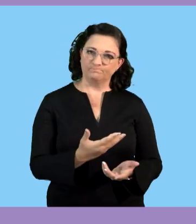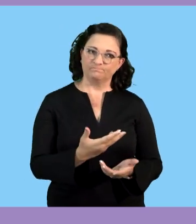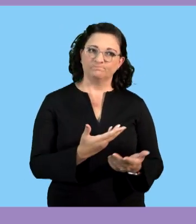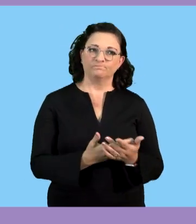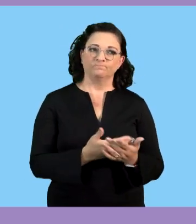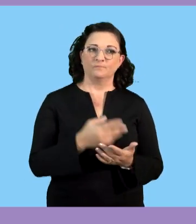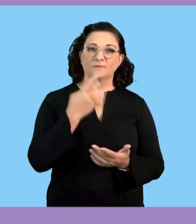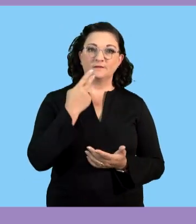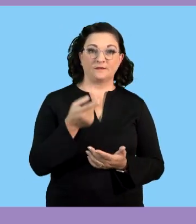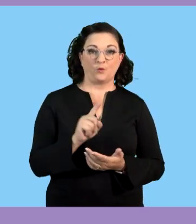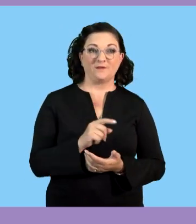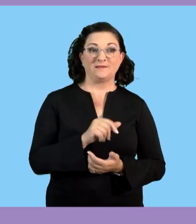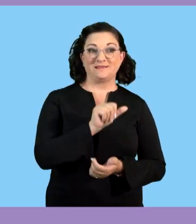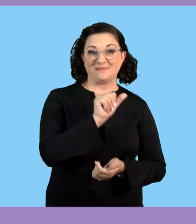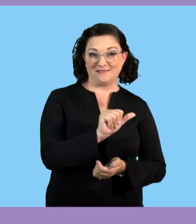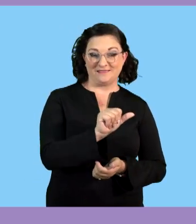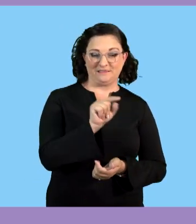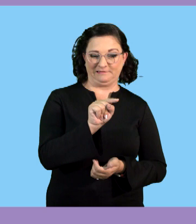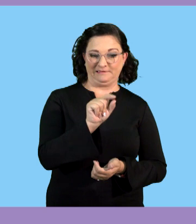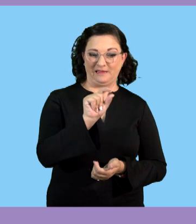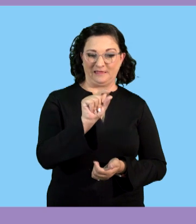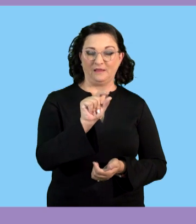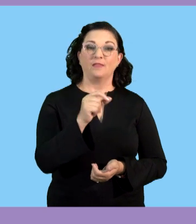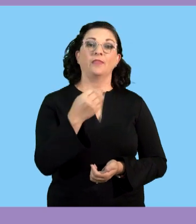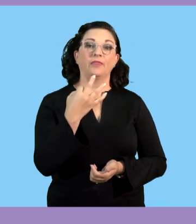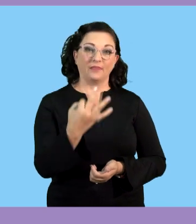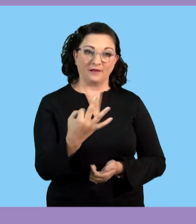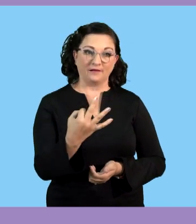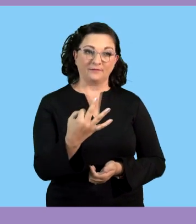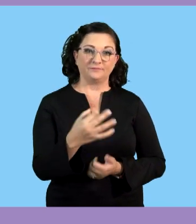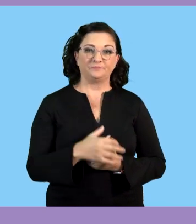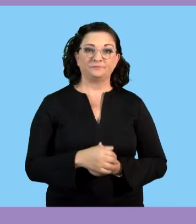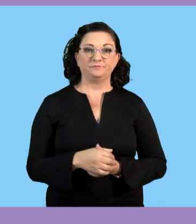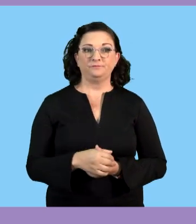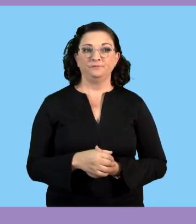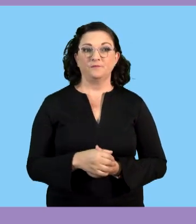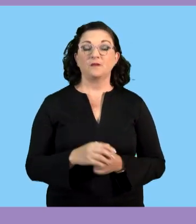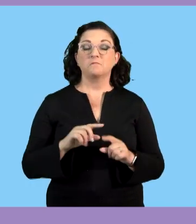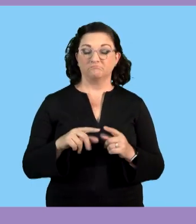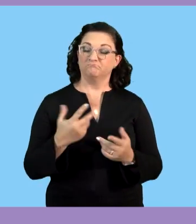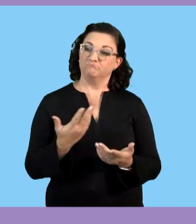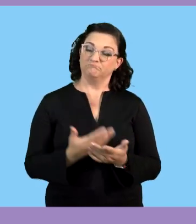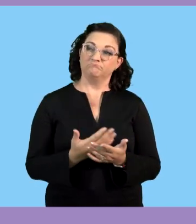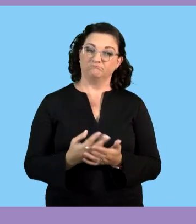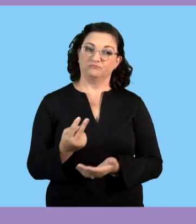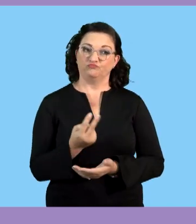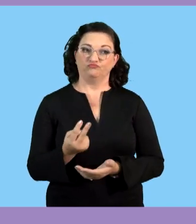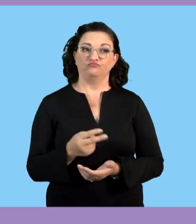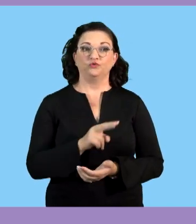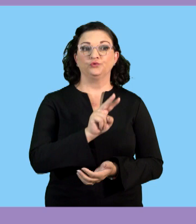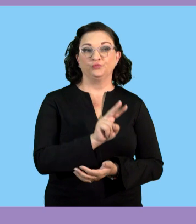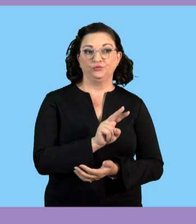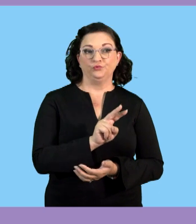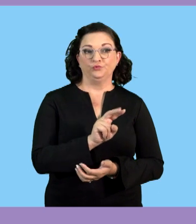written as 6 exponent 3 or 6 cubed, but it can also be written as